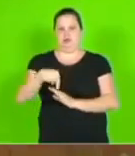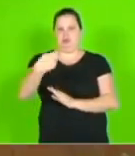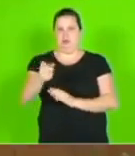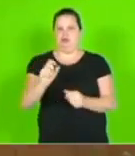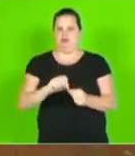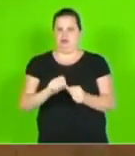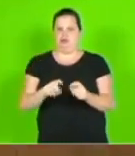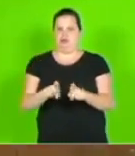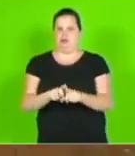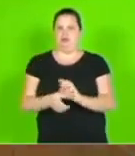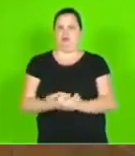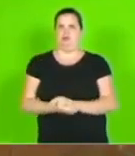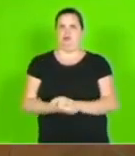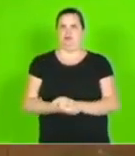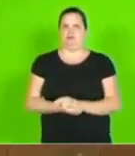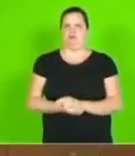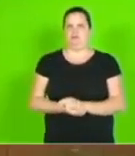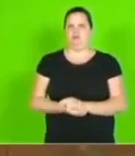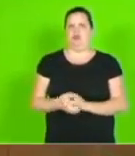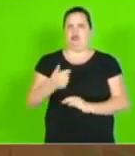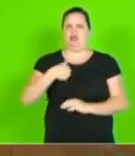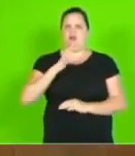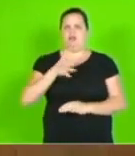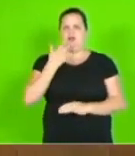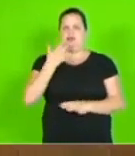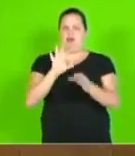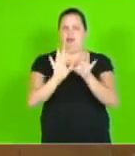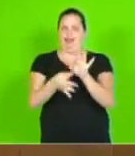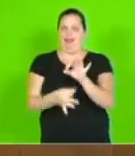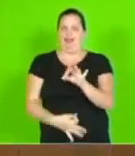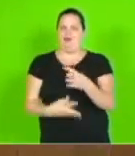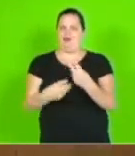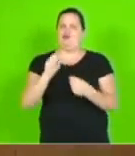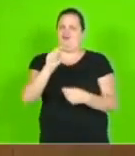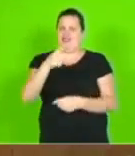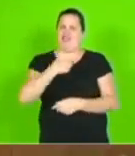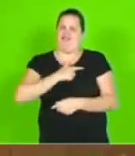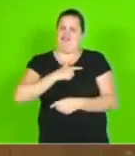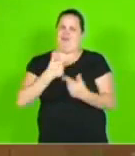And the question that I was going to ask, I want the pastor to ask in this right now.